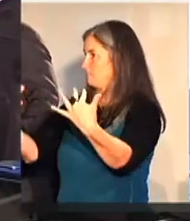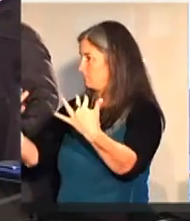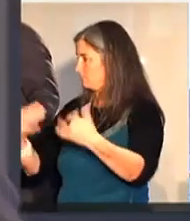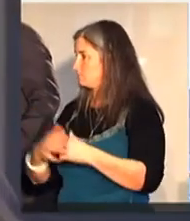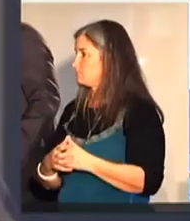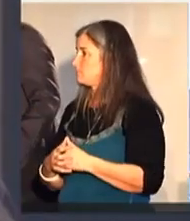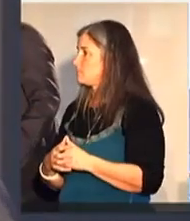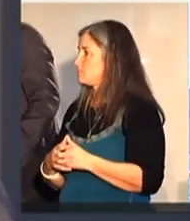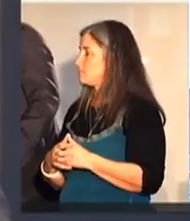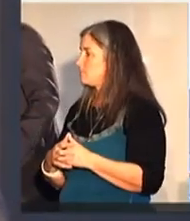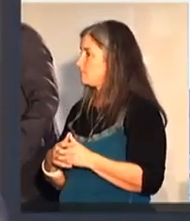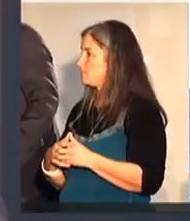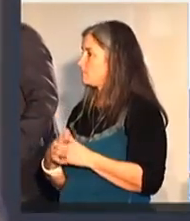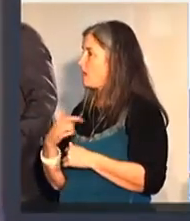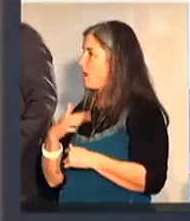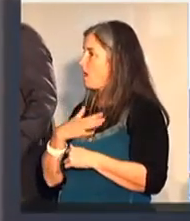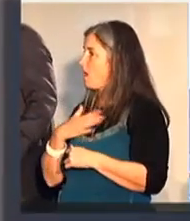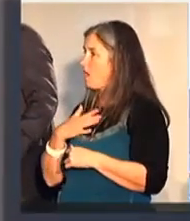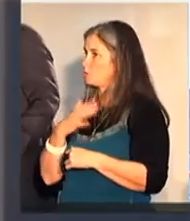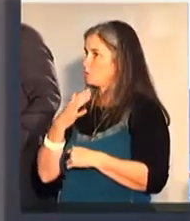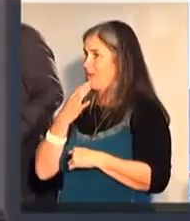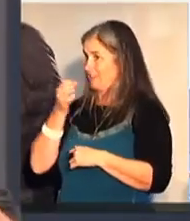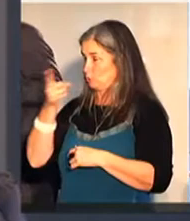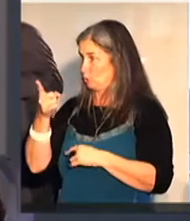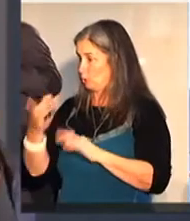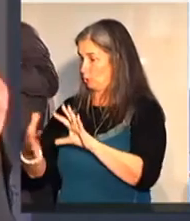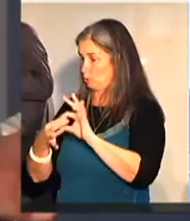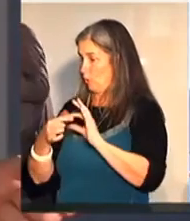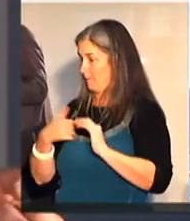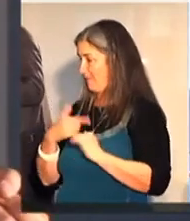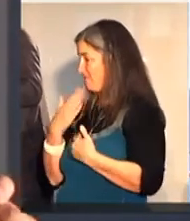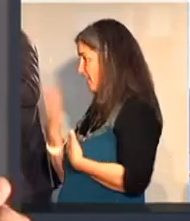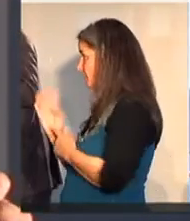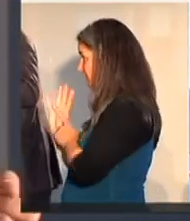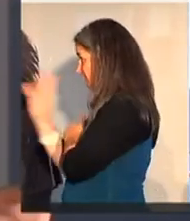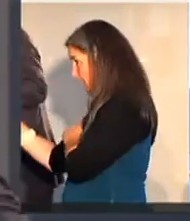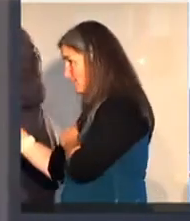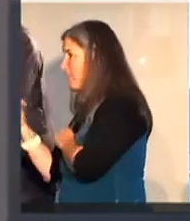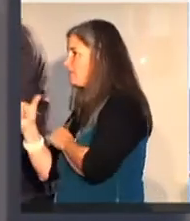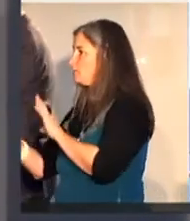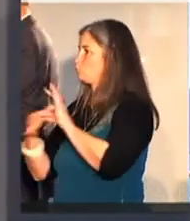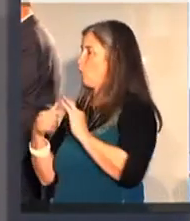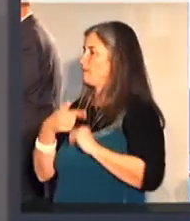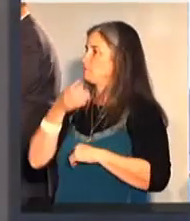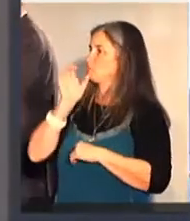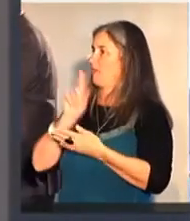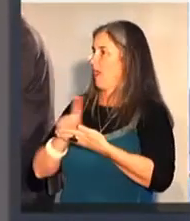you firstly to join me in thanking the panellists, and secondly to join me in a drink afterwards.